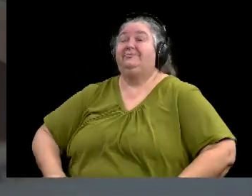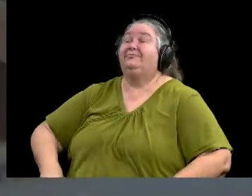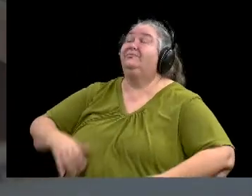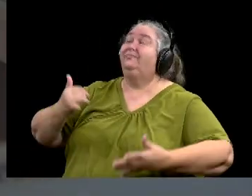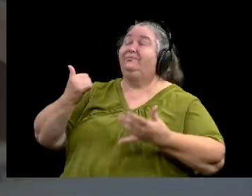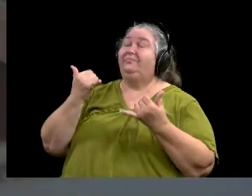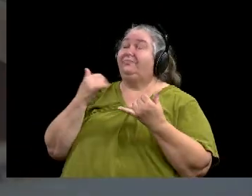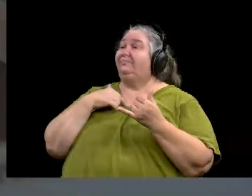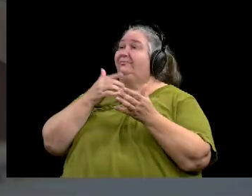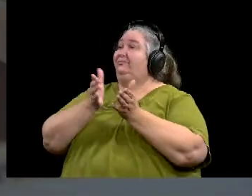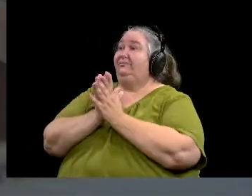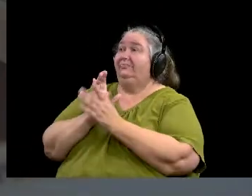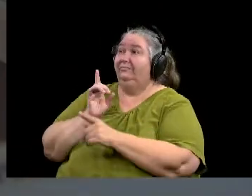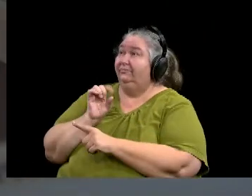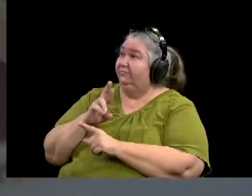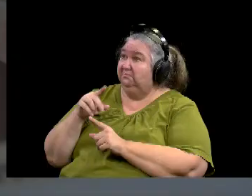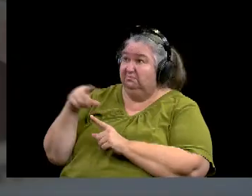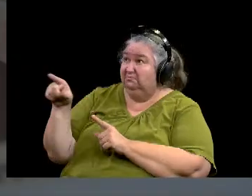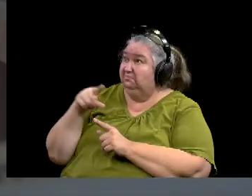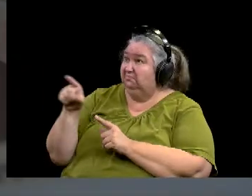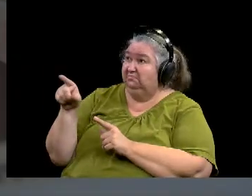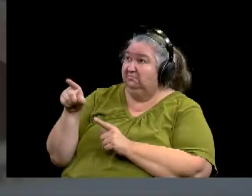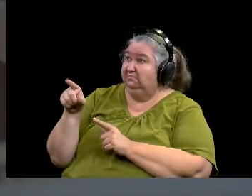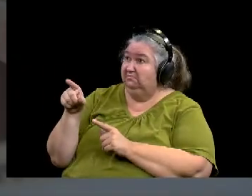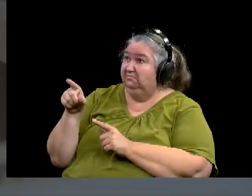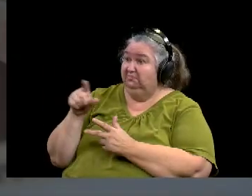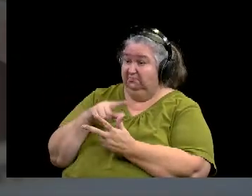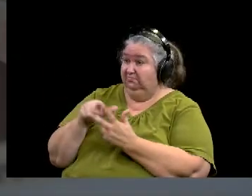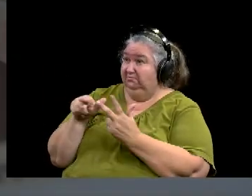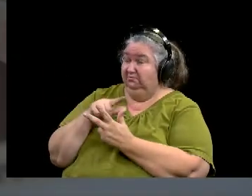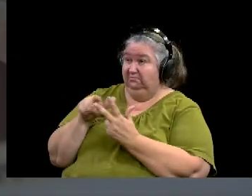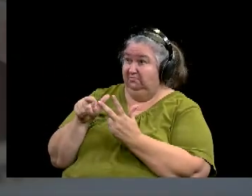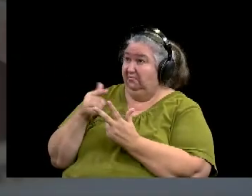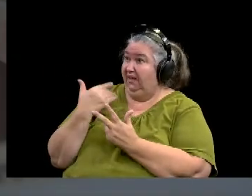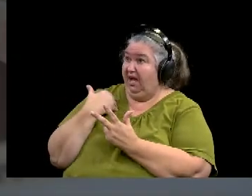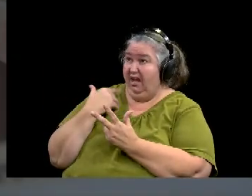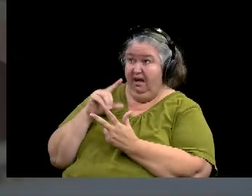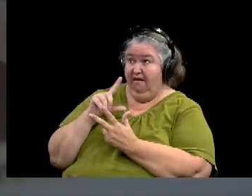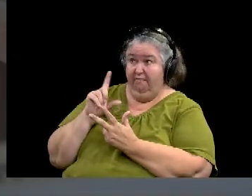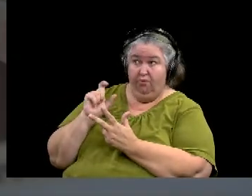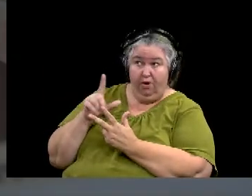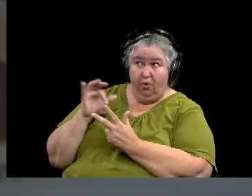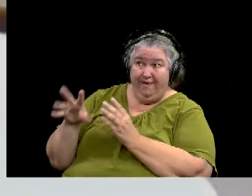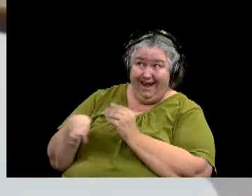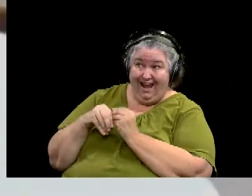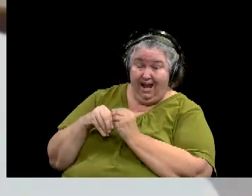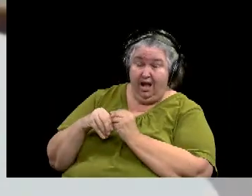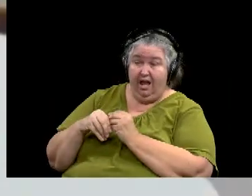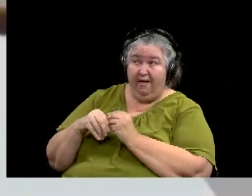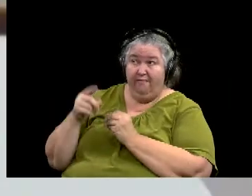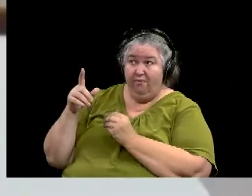or Dr. Haskett have anything that they'd like to add on this subject matter.